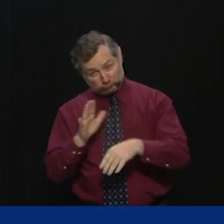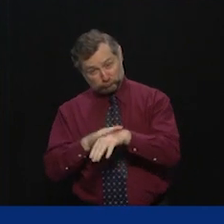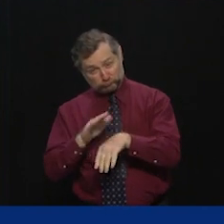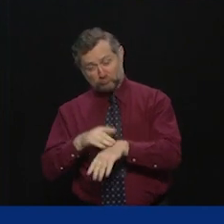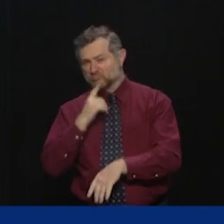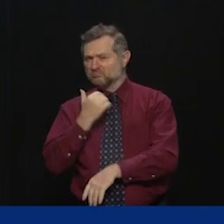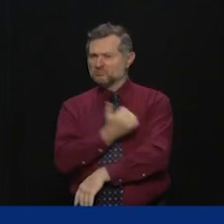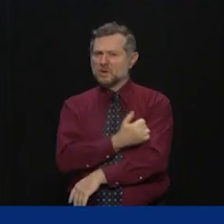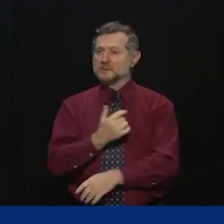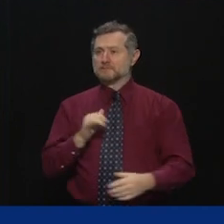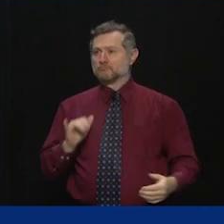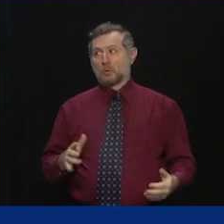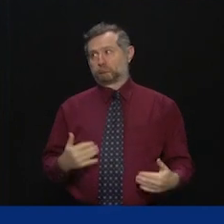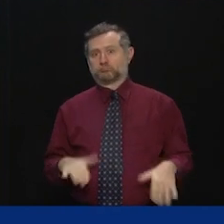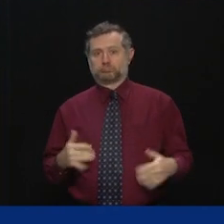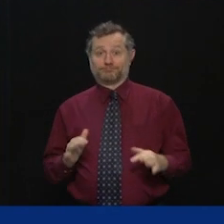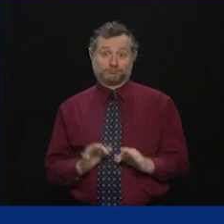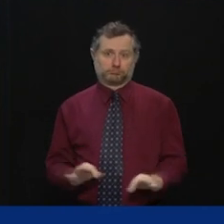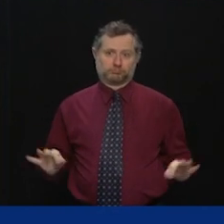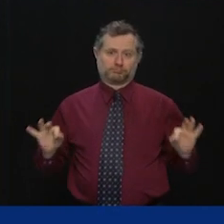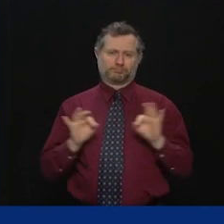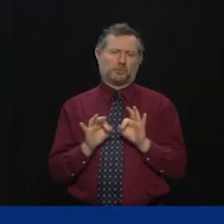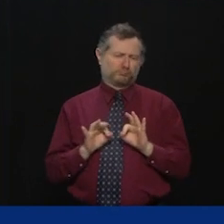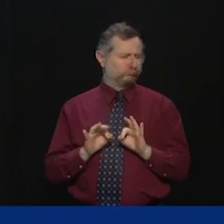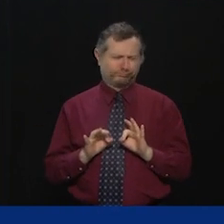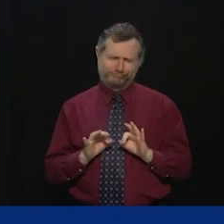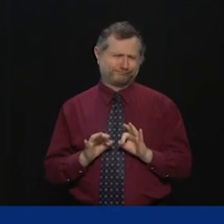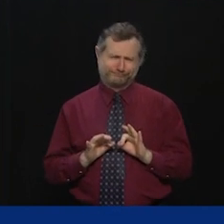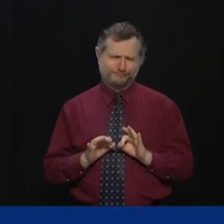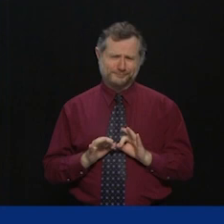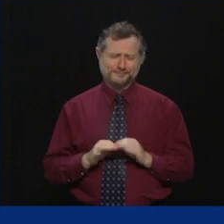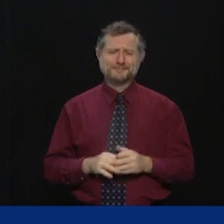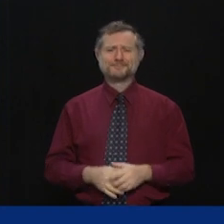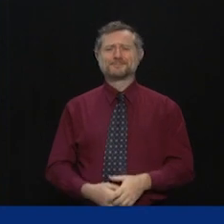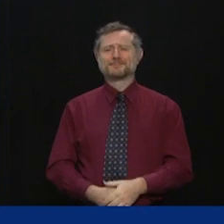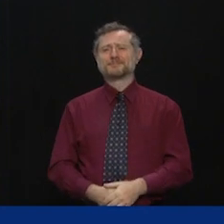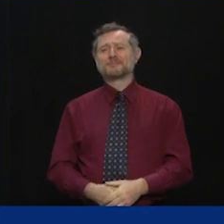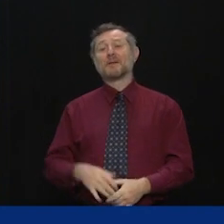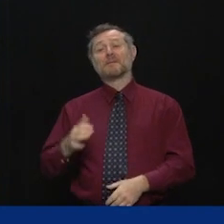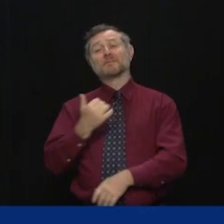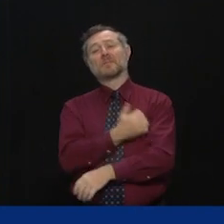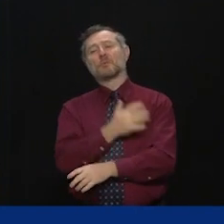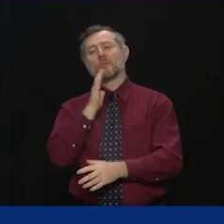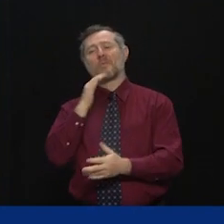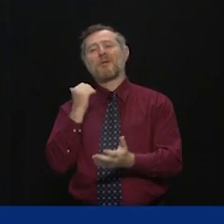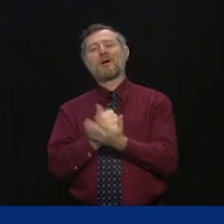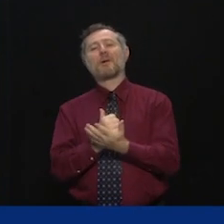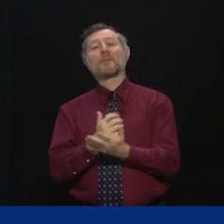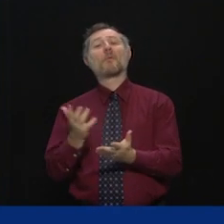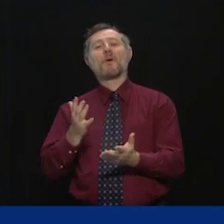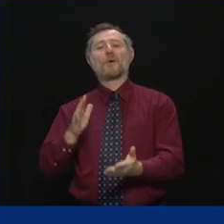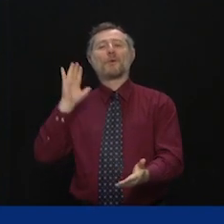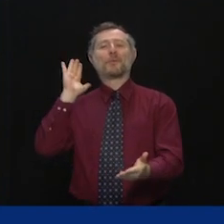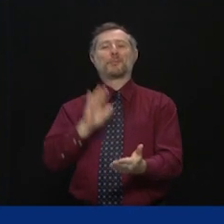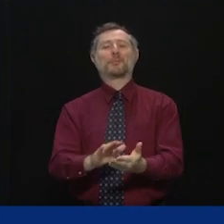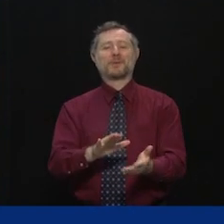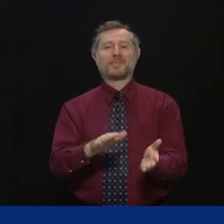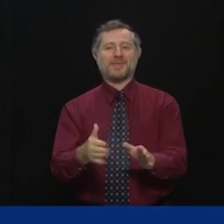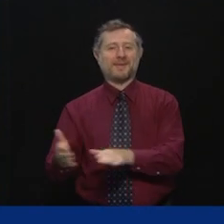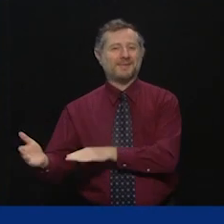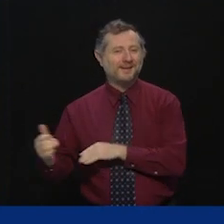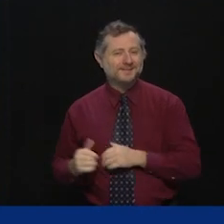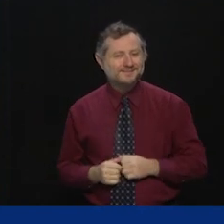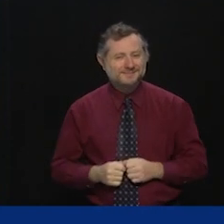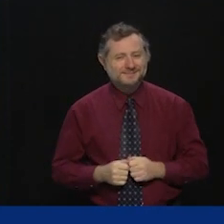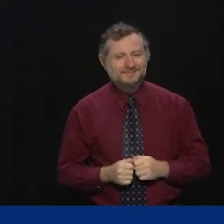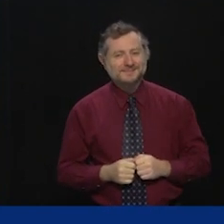the answer. Vaccines is going to avoid and has avoided so many deaths. The